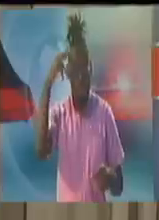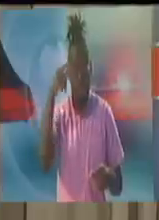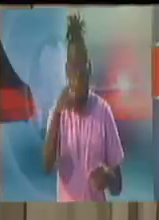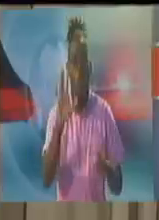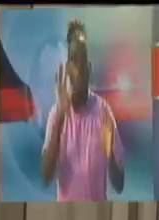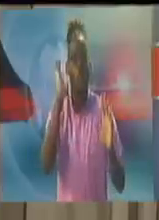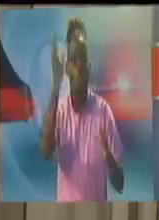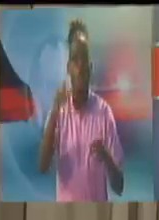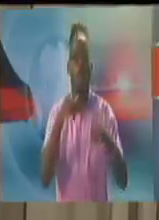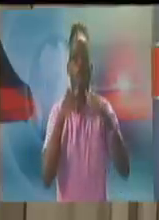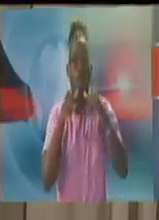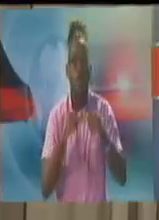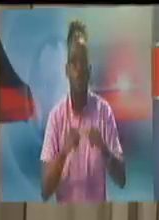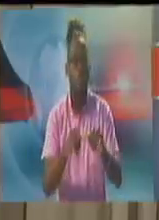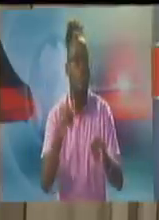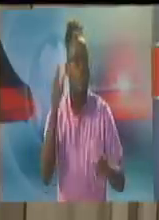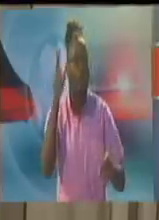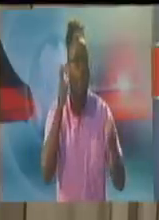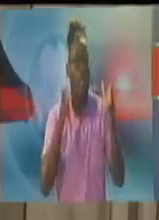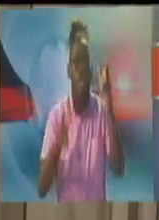to our medical experts.